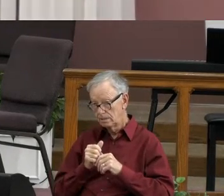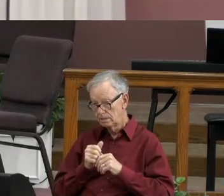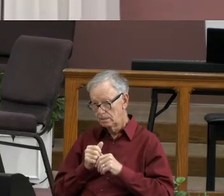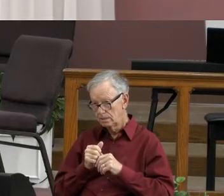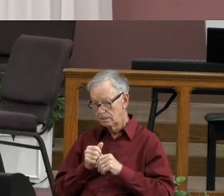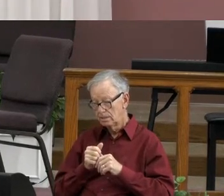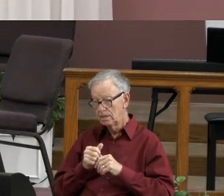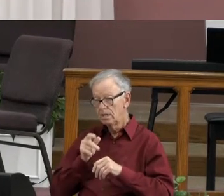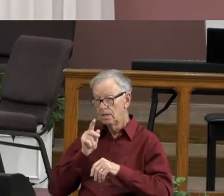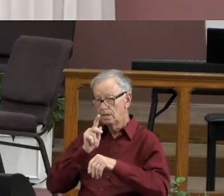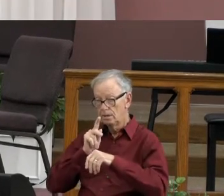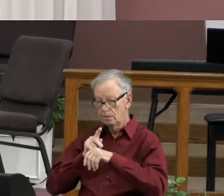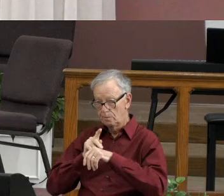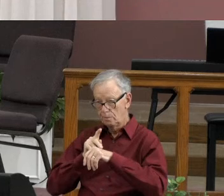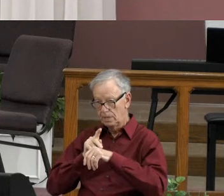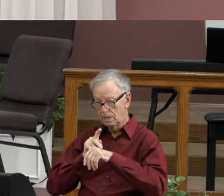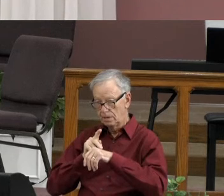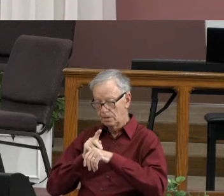And Peter,